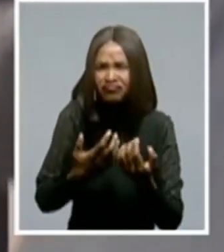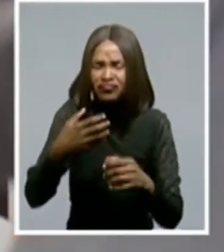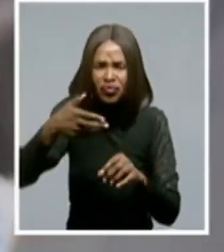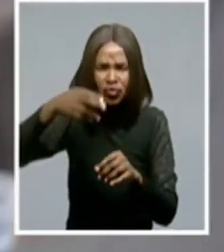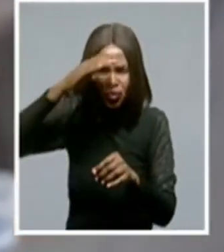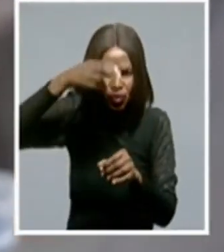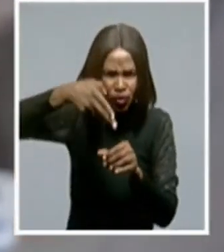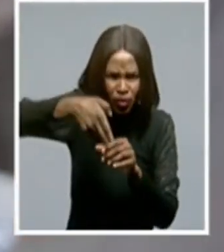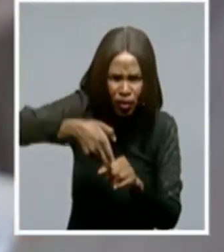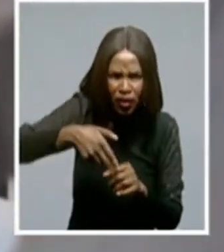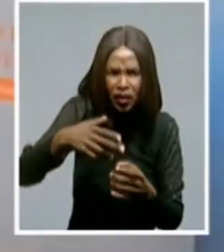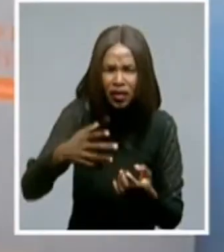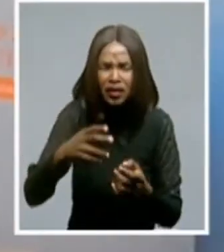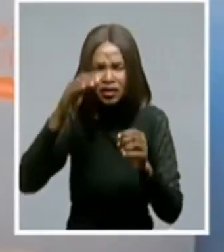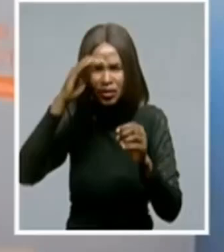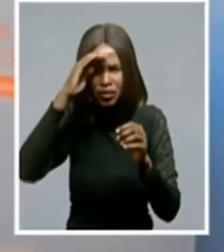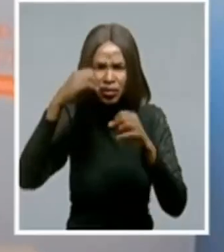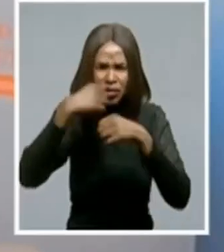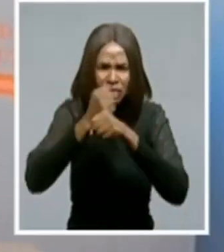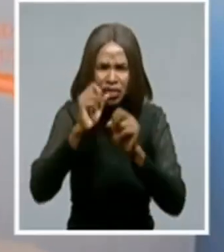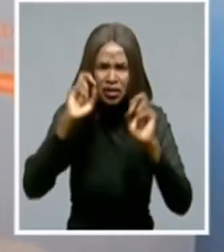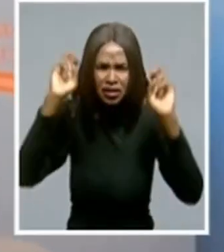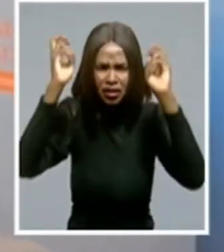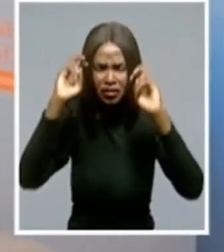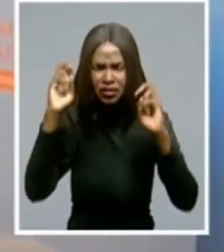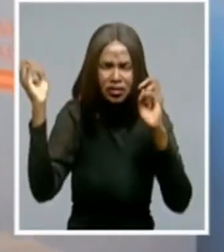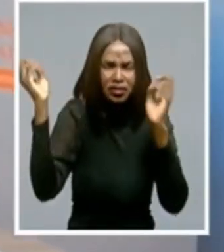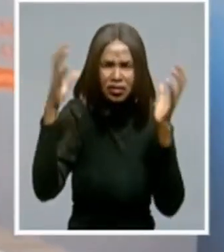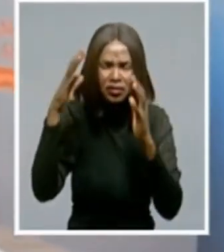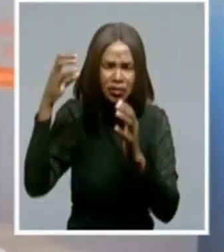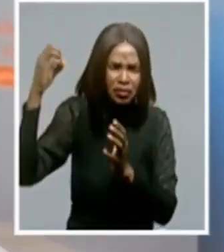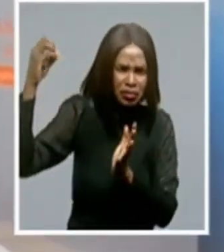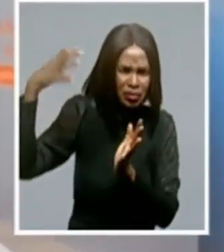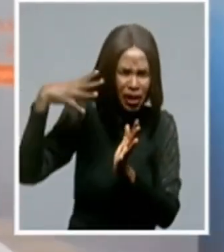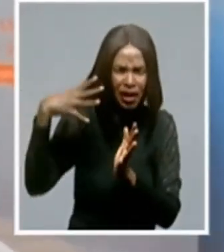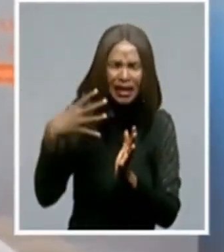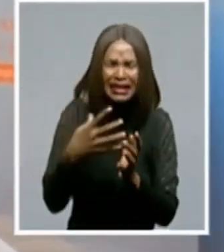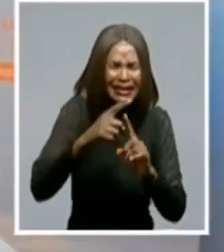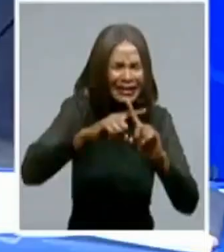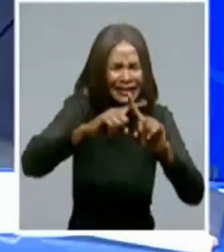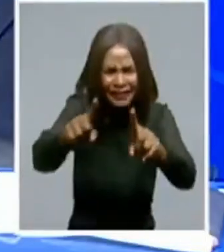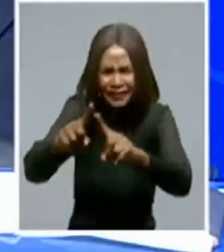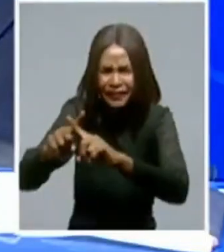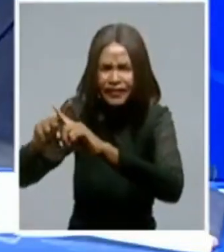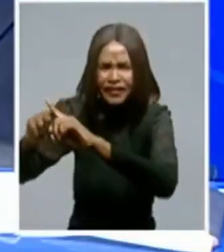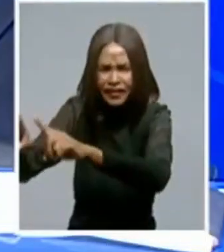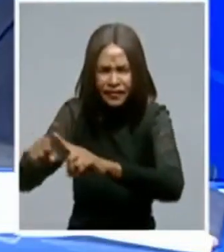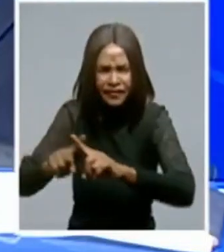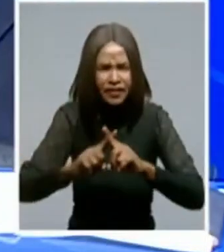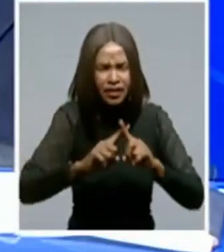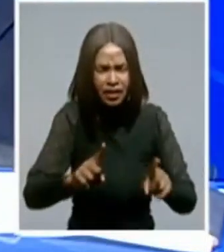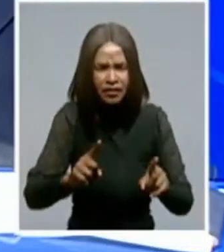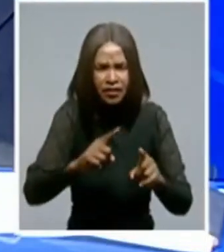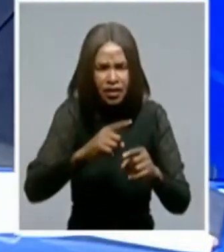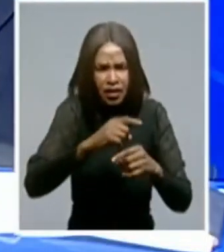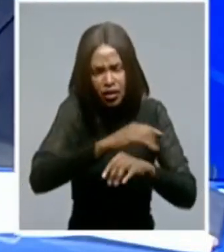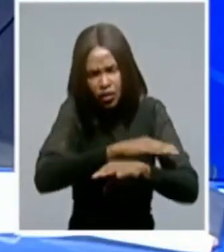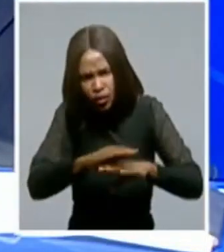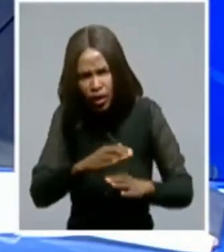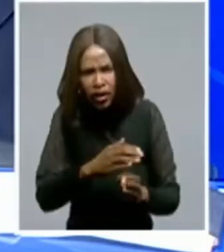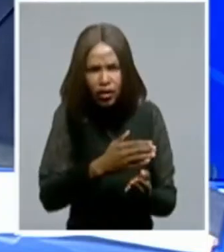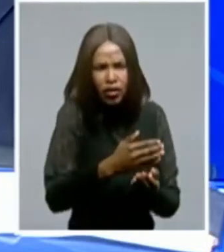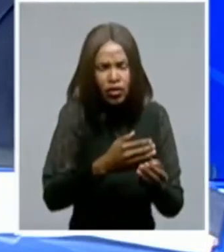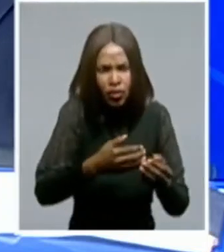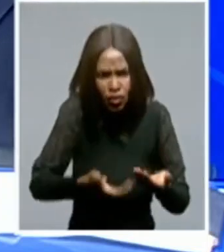the economy is diversifying, and that's really why it is working. So you're removing a lot of the issues that kept it from